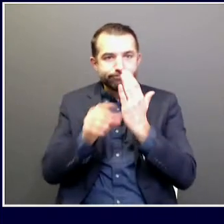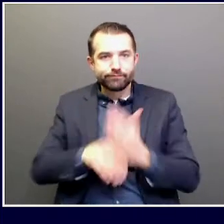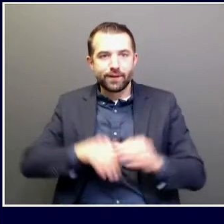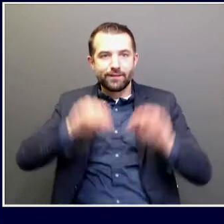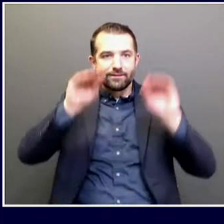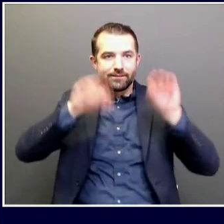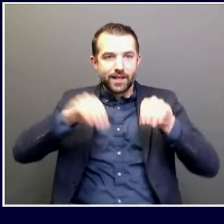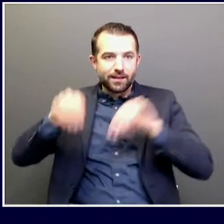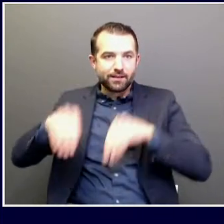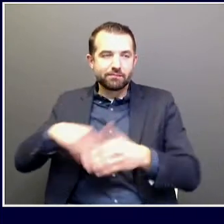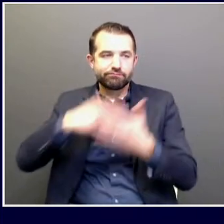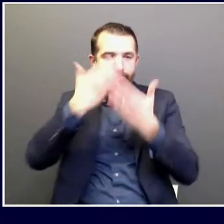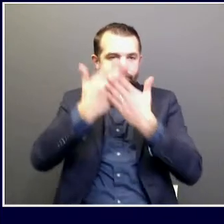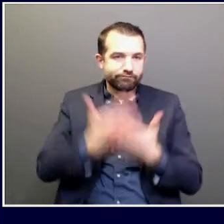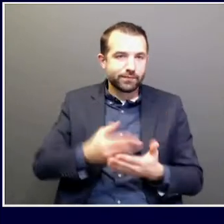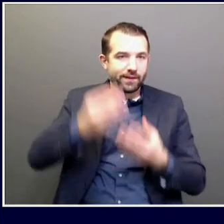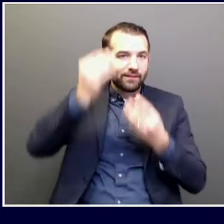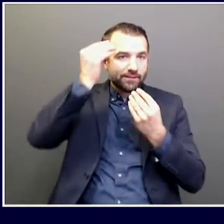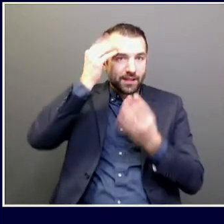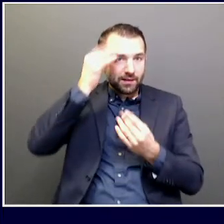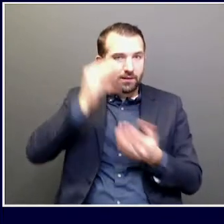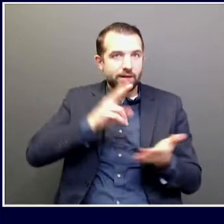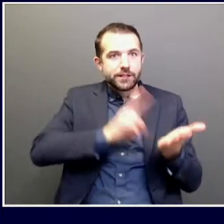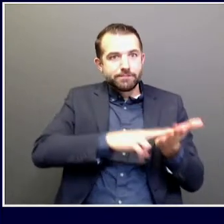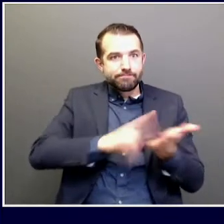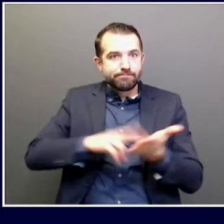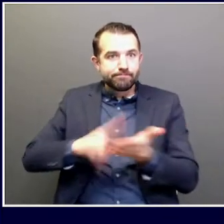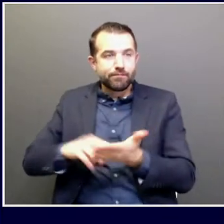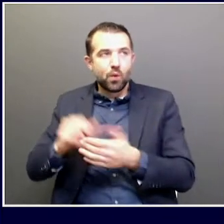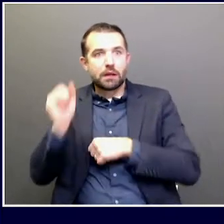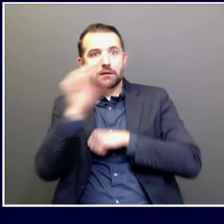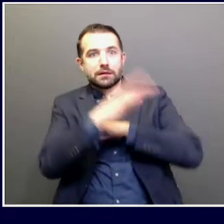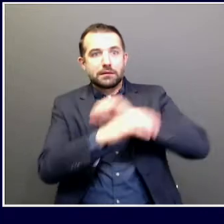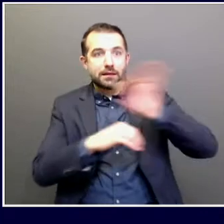information. So these 2 hospitals did complete